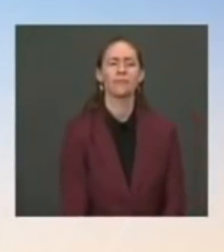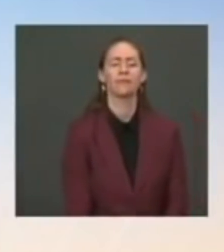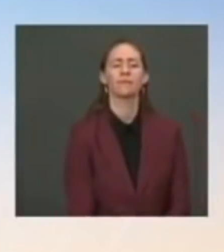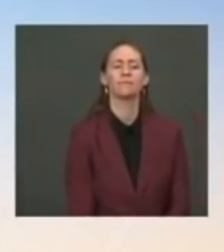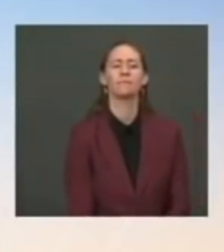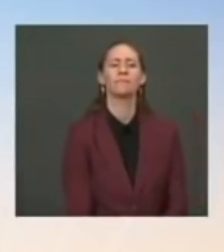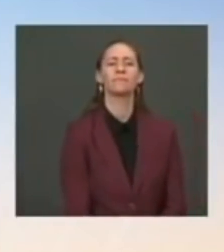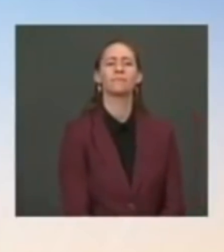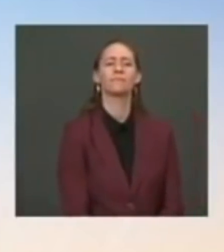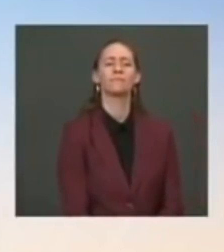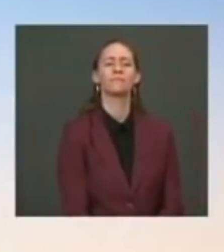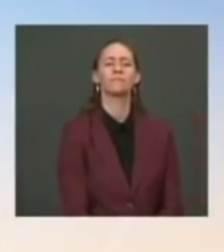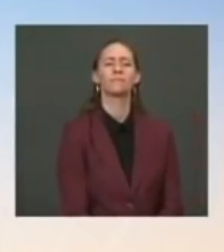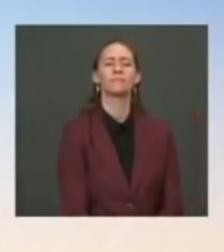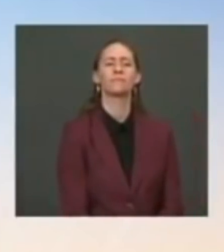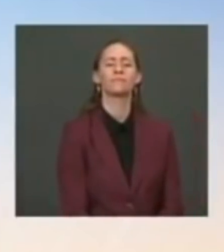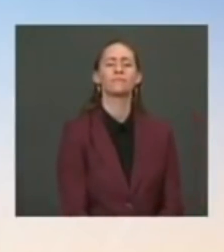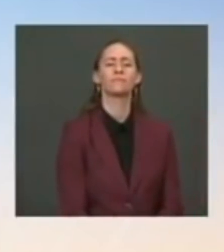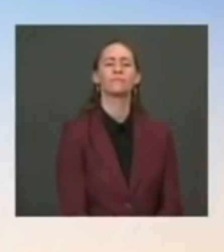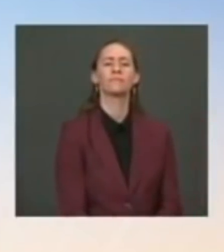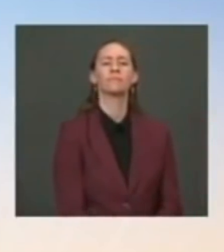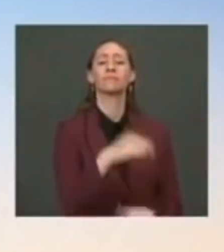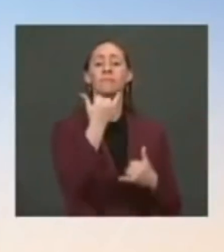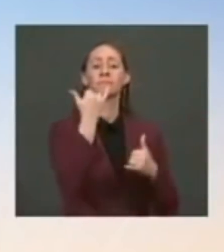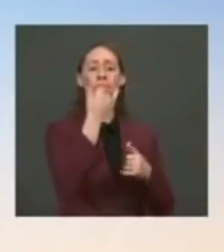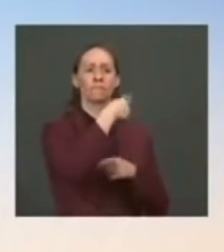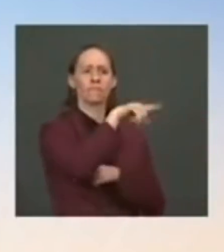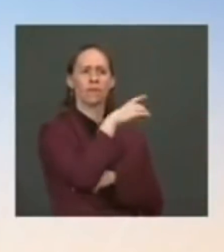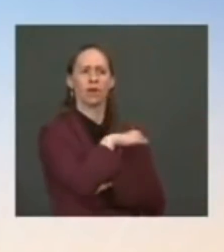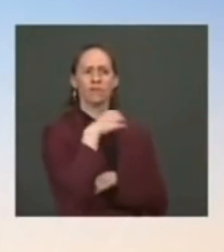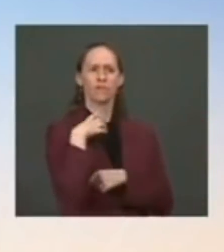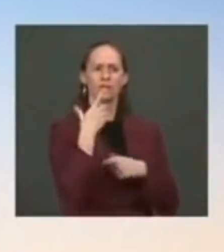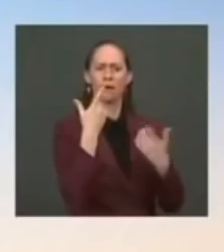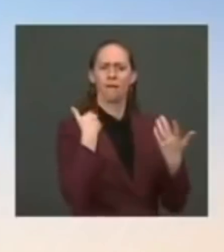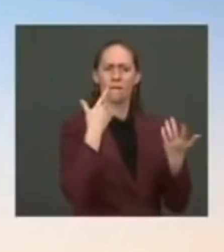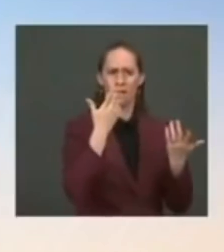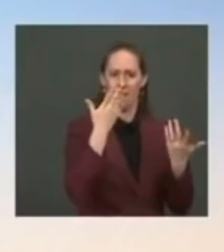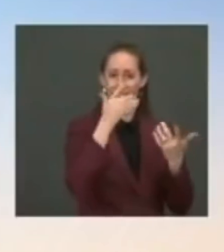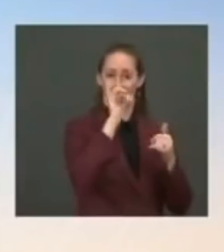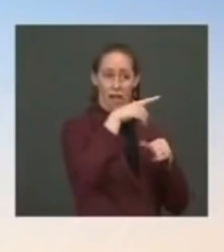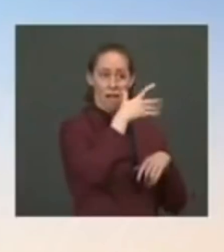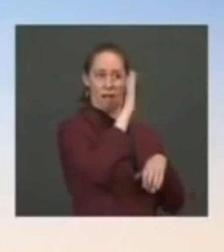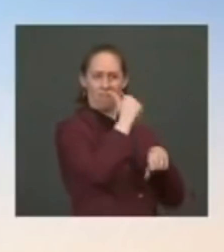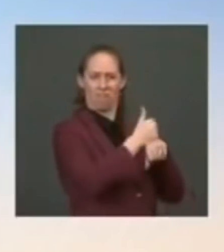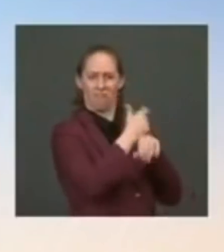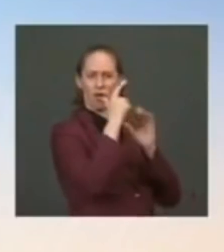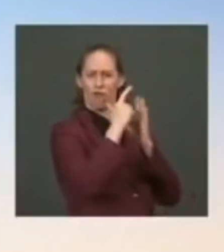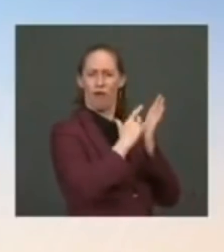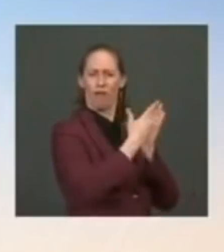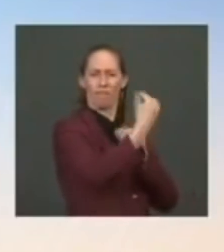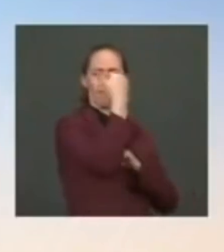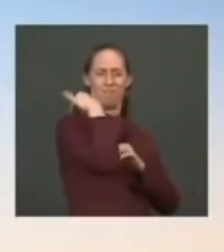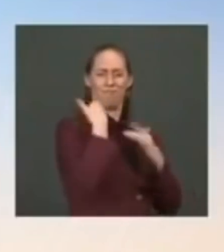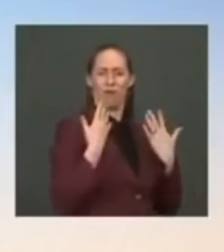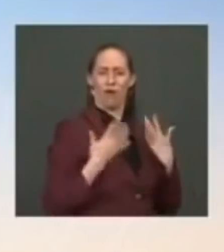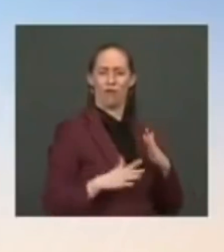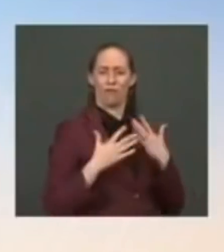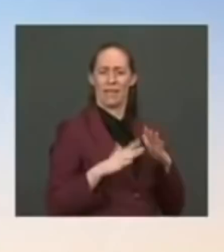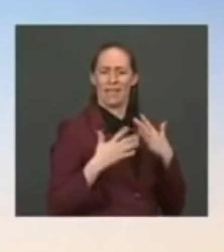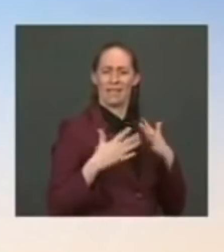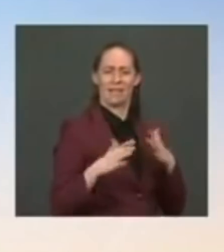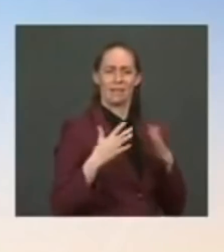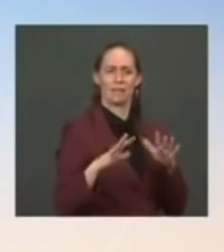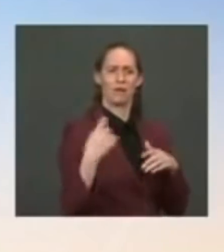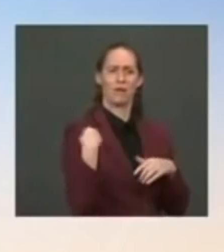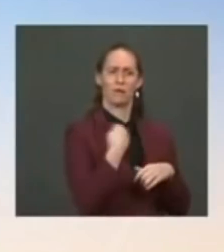50 years ago. We simply disagree. We disagree based on what we feel is a preponderance of evidence of the effectiveness